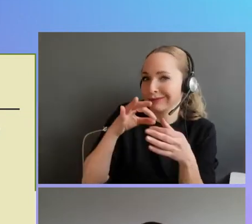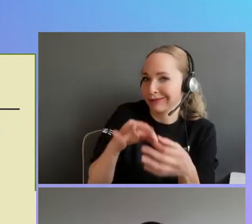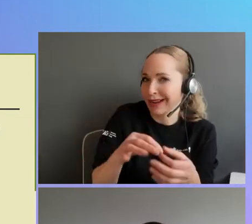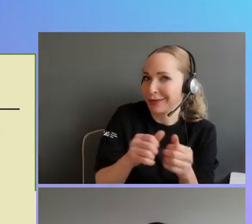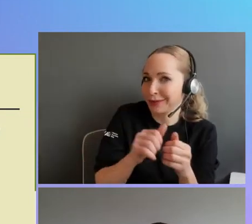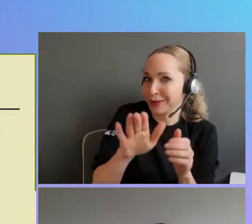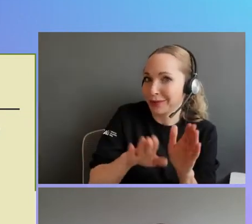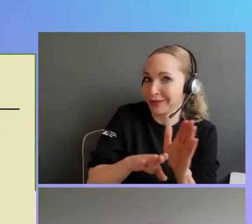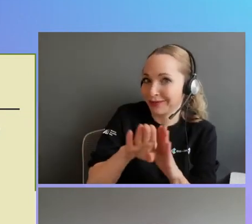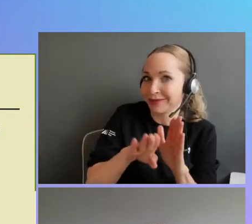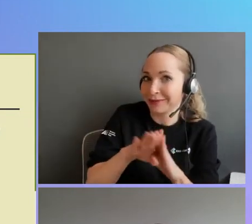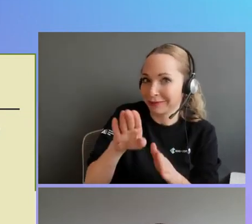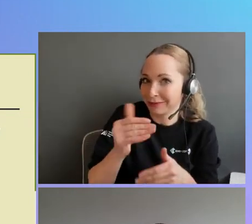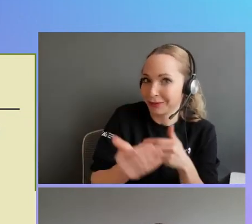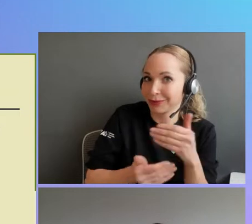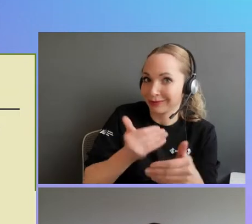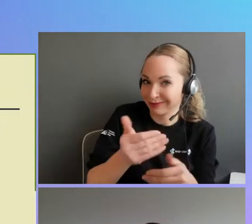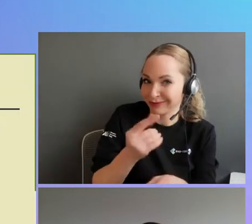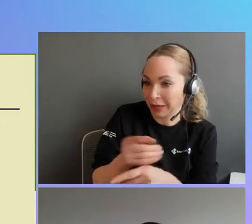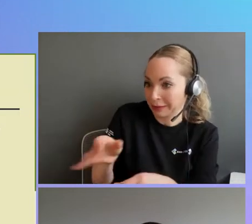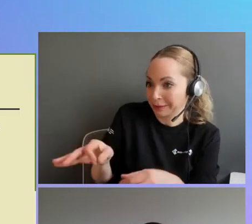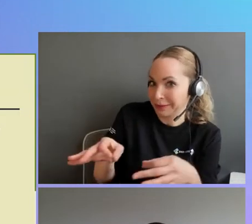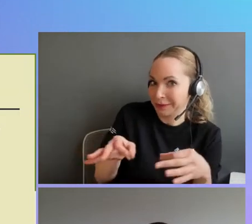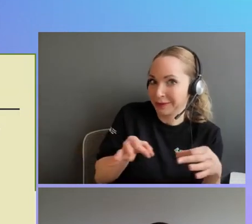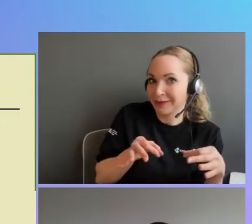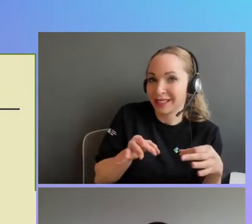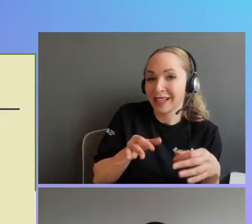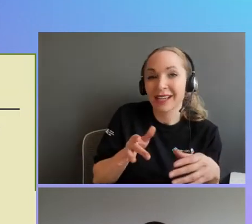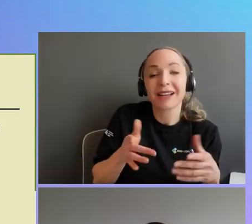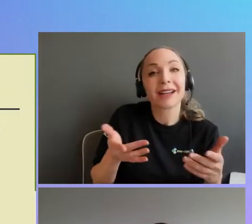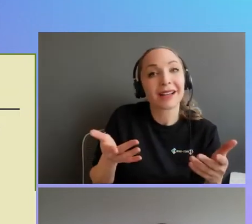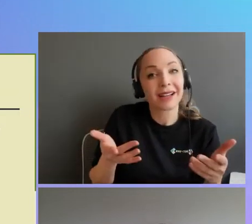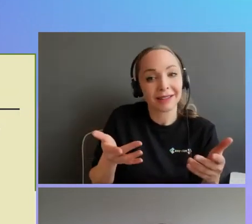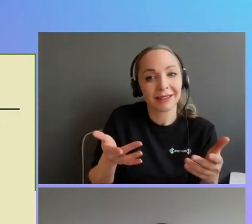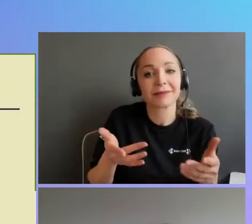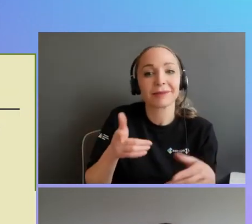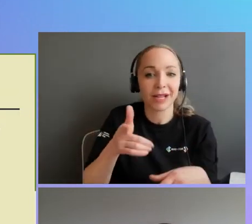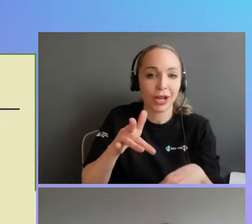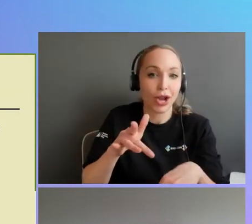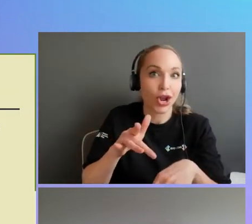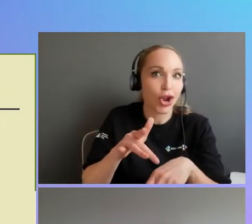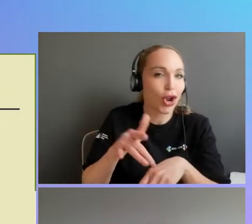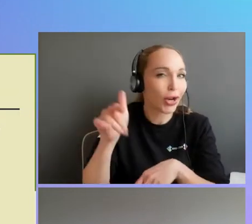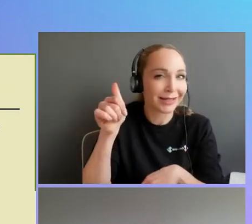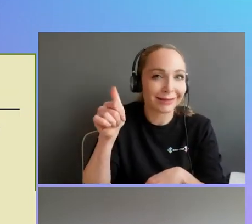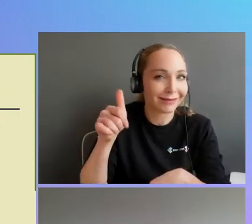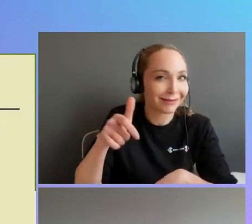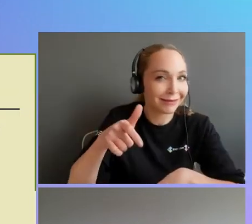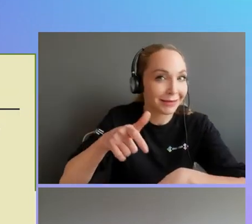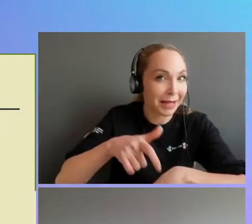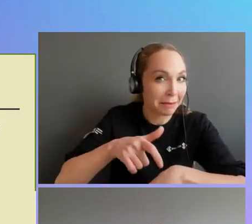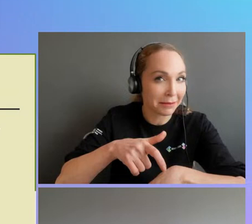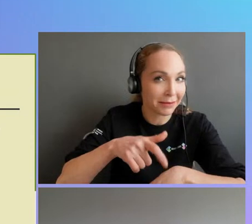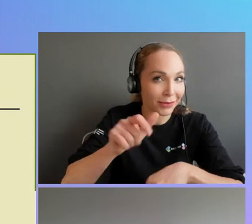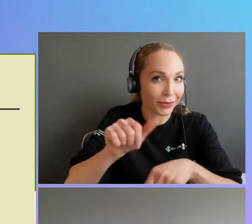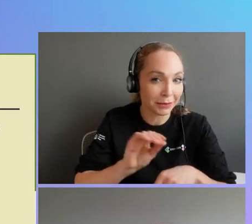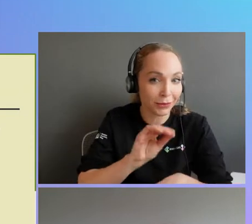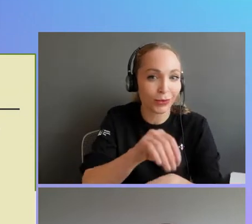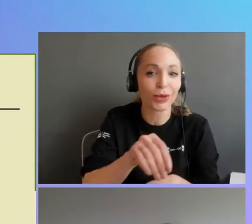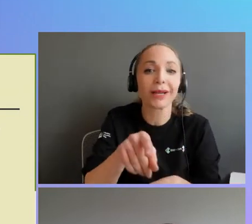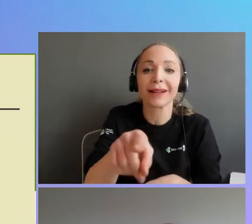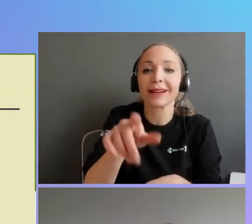earliest possible point is the X accessibility linter developed by DQ as well. It